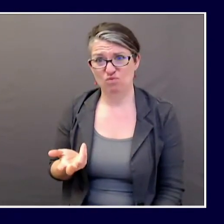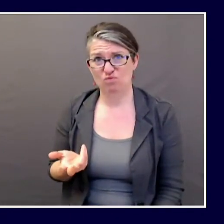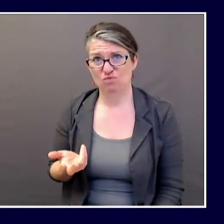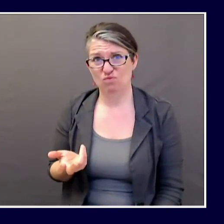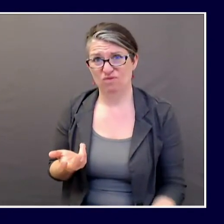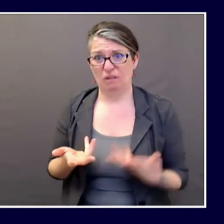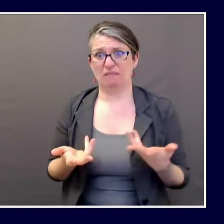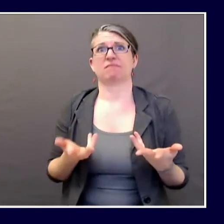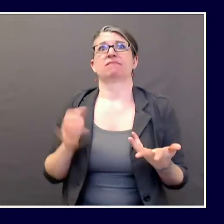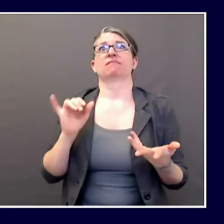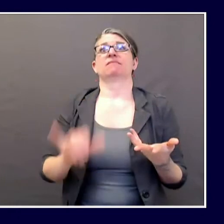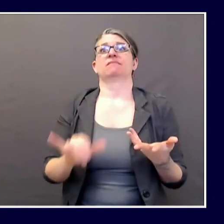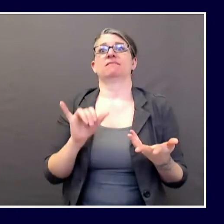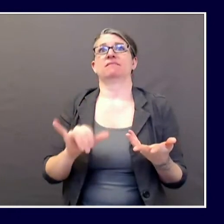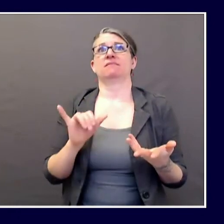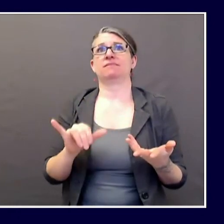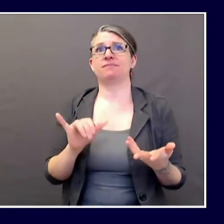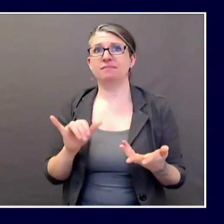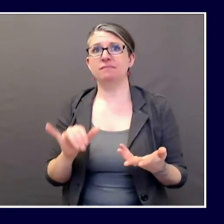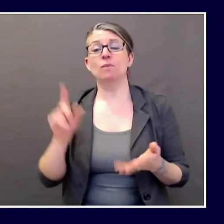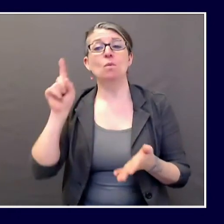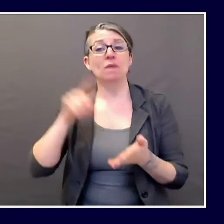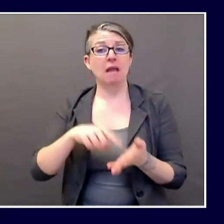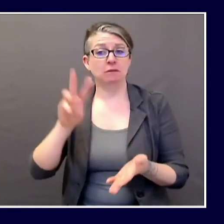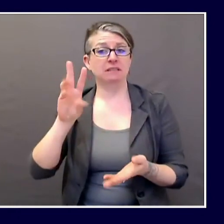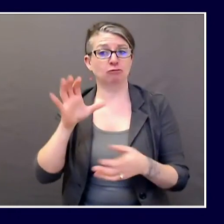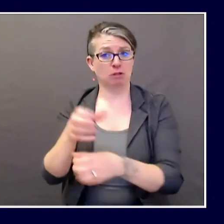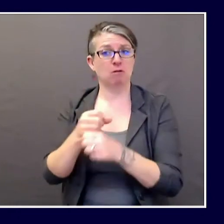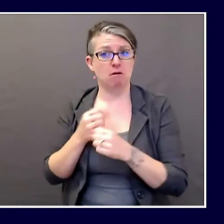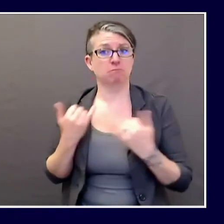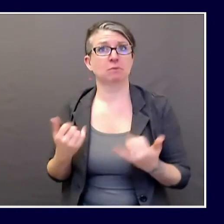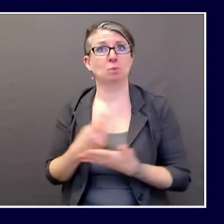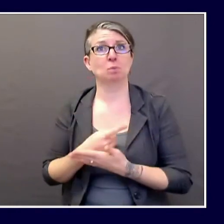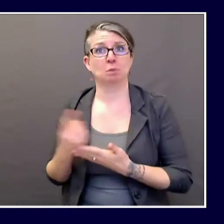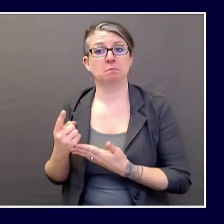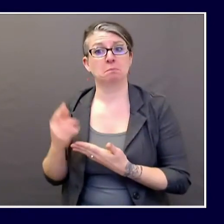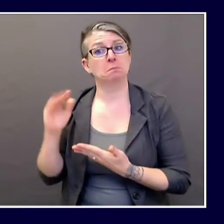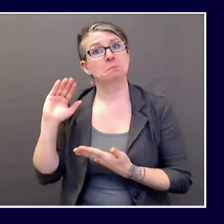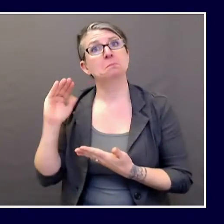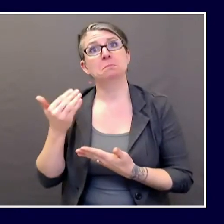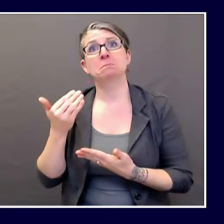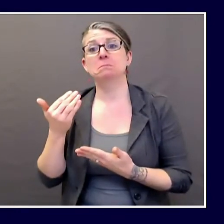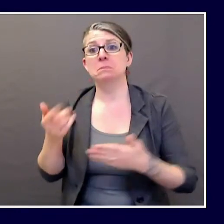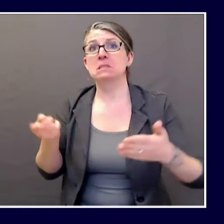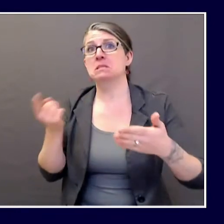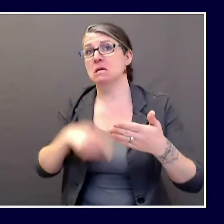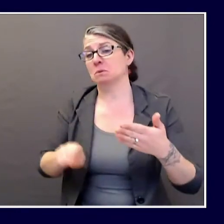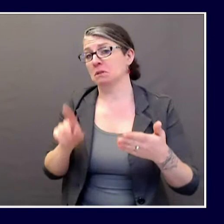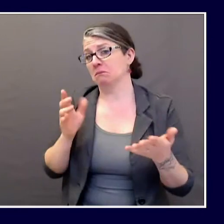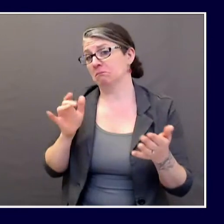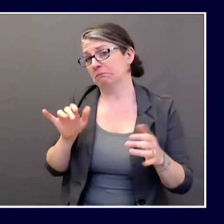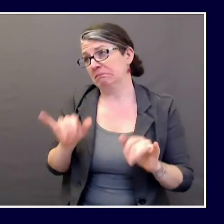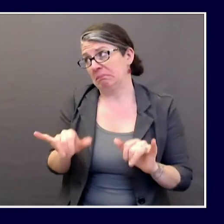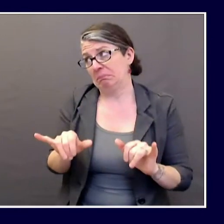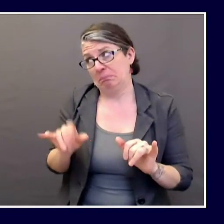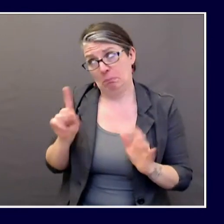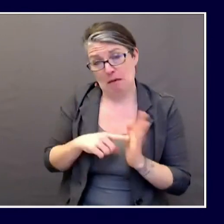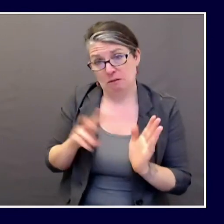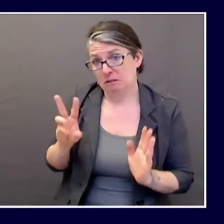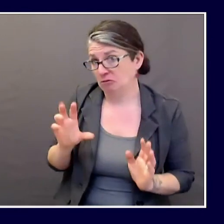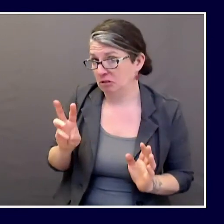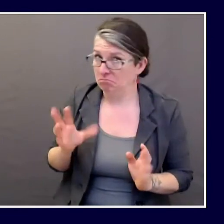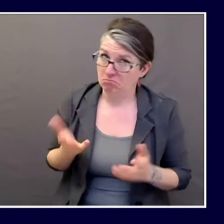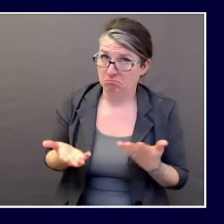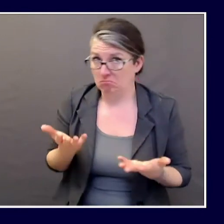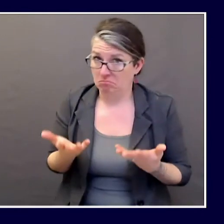we've got that supply that we weren't expecting, which also facilitates us moving toward vaccines. Now, with vaccinating this group,